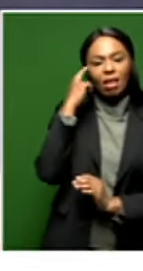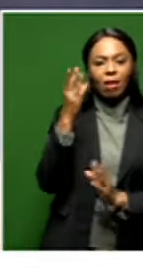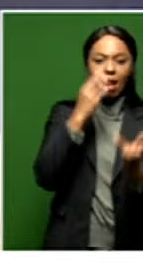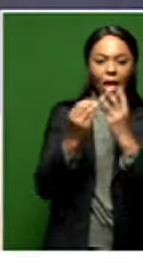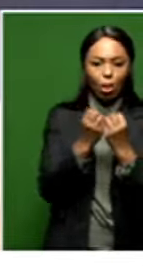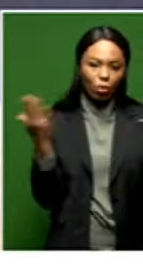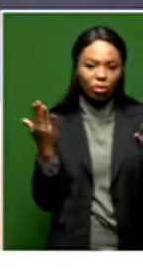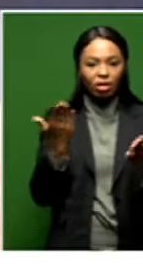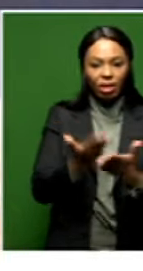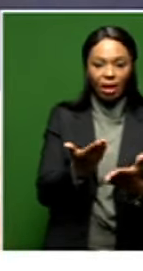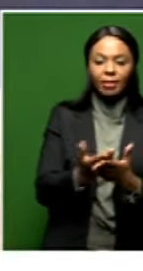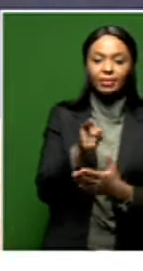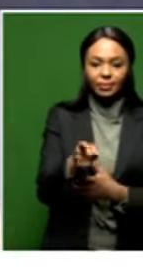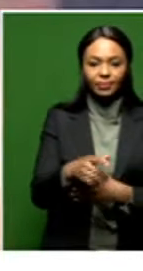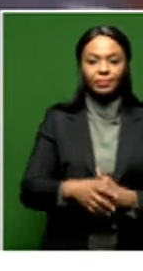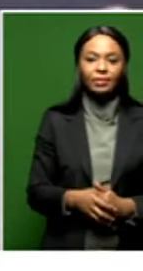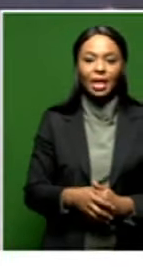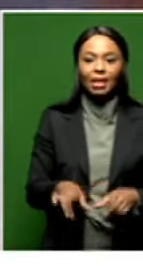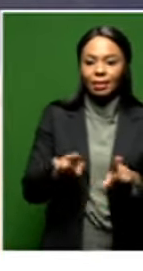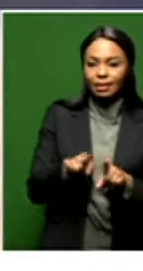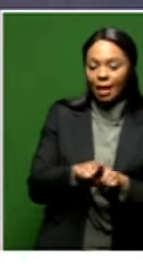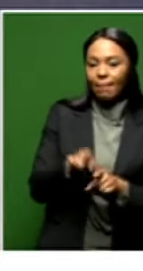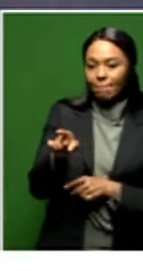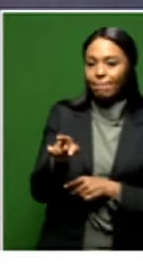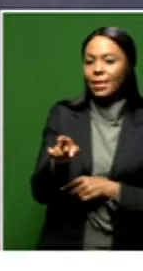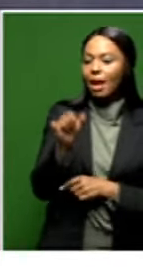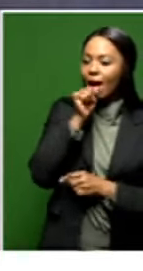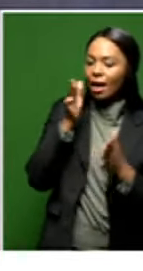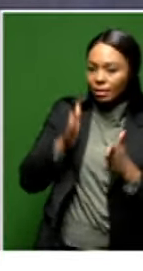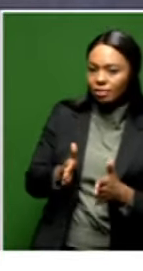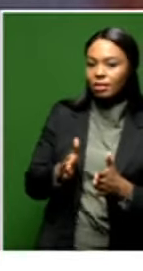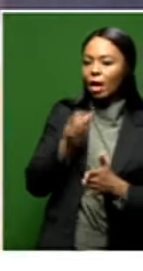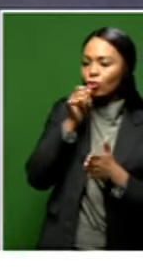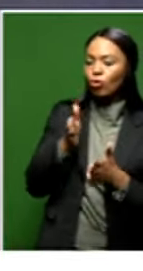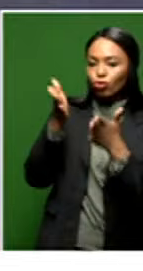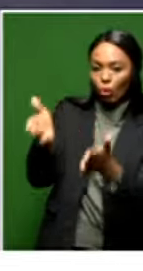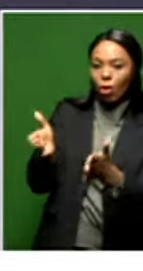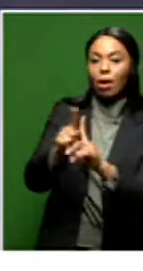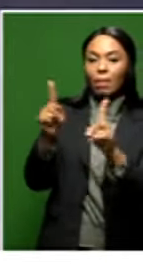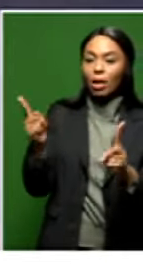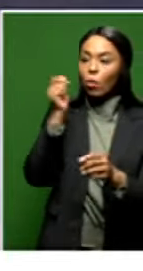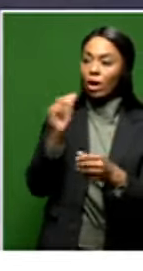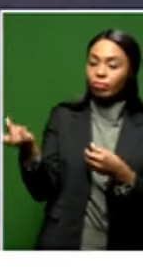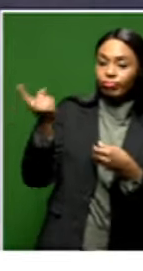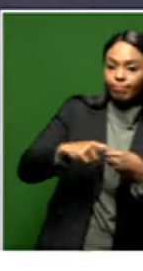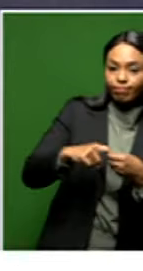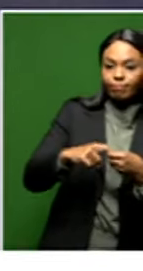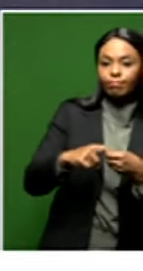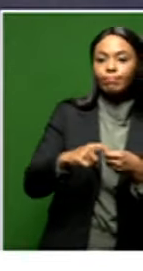way of sort of letting the artist be the artist. But then him coming in and